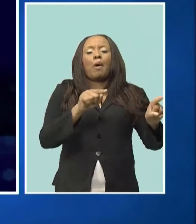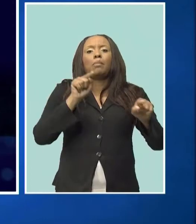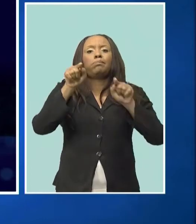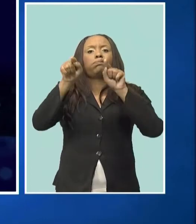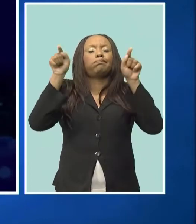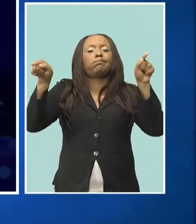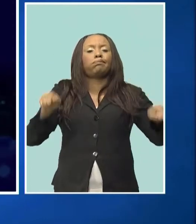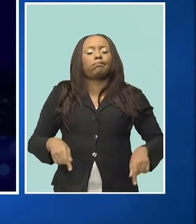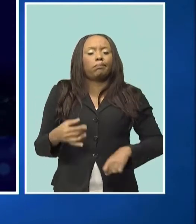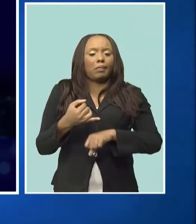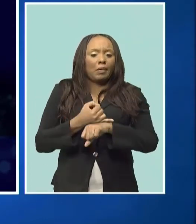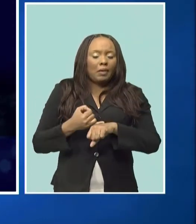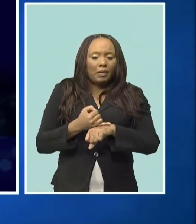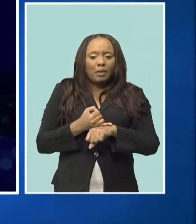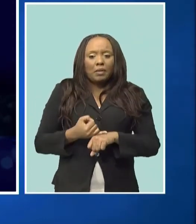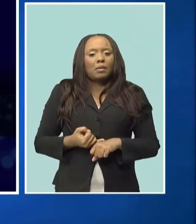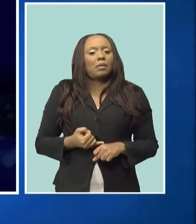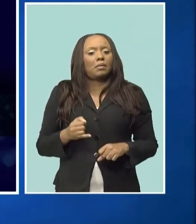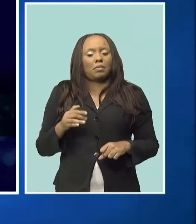out significantly,